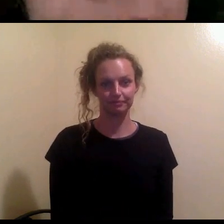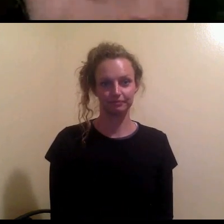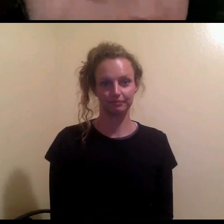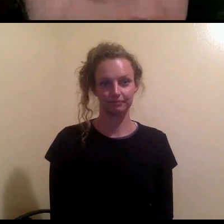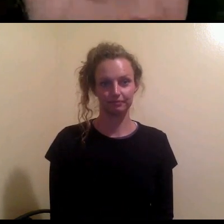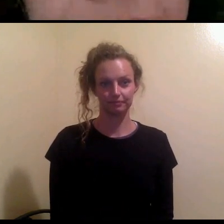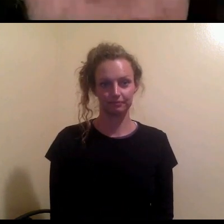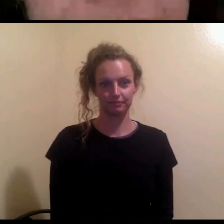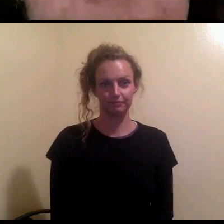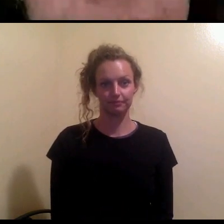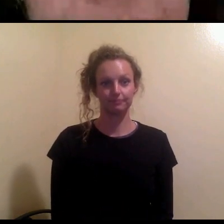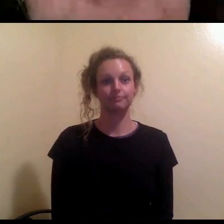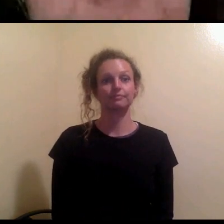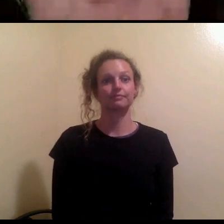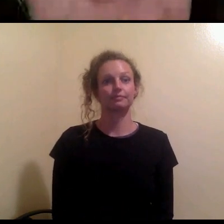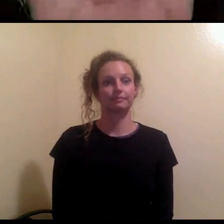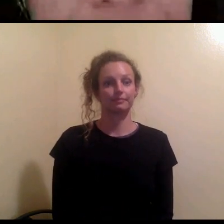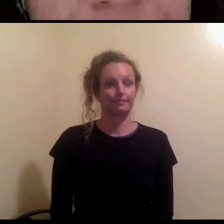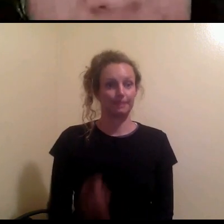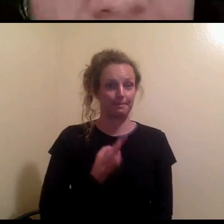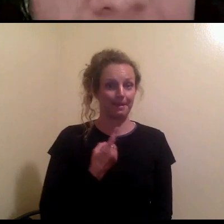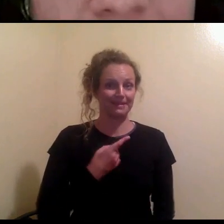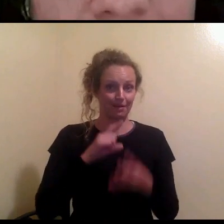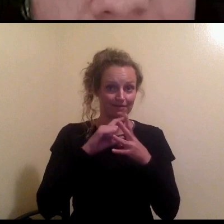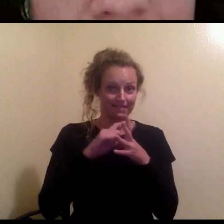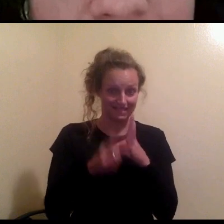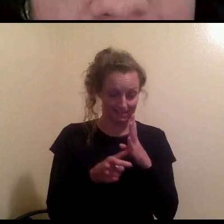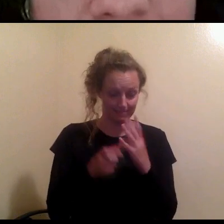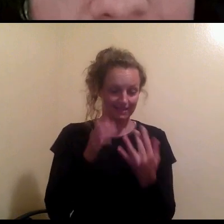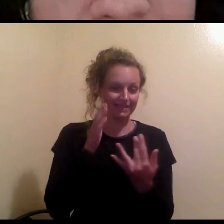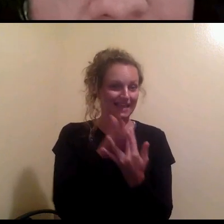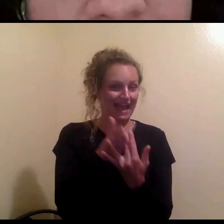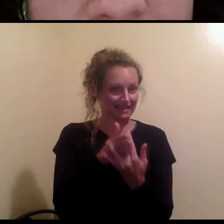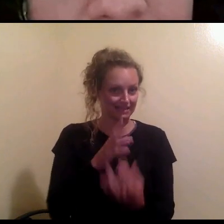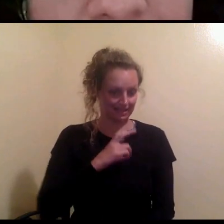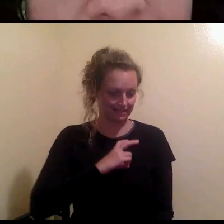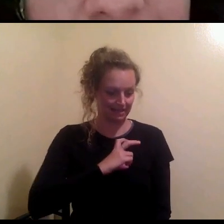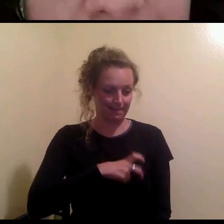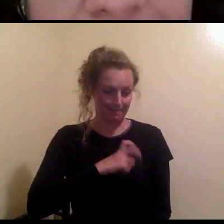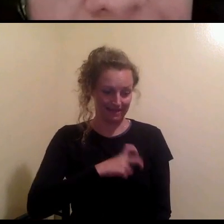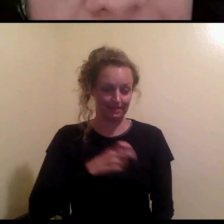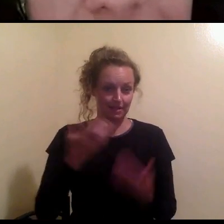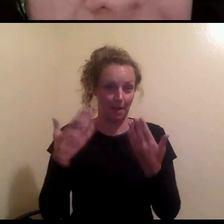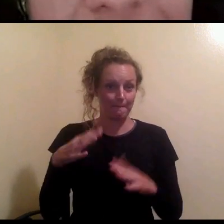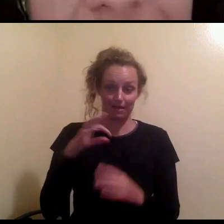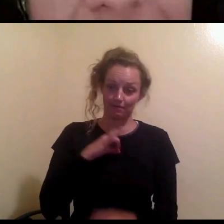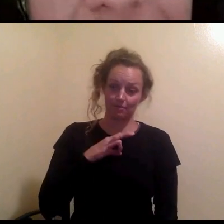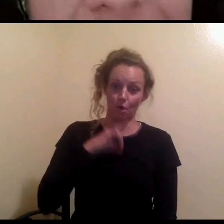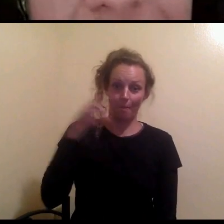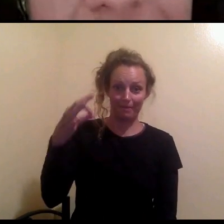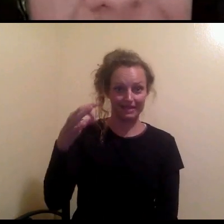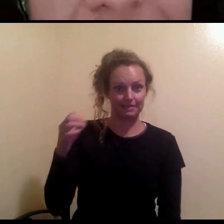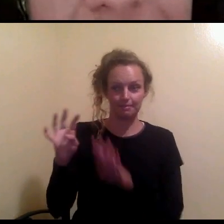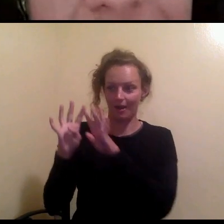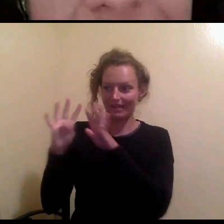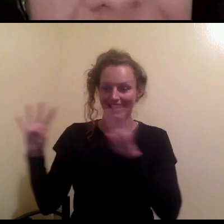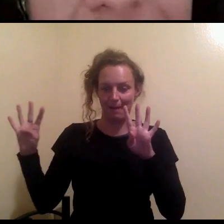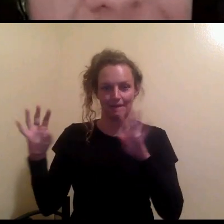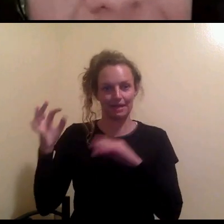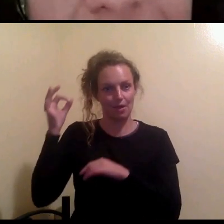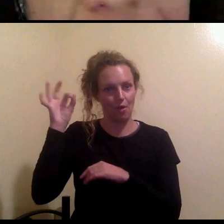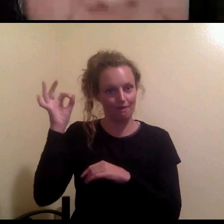in the industry generally, or from your seat, do you see other providers sort of taking stock of what you're doing, seeing the competition you're creating, and the ripple